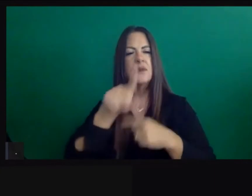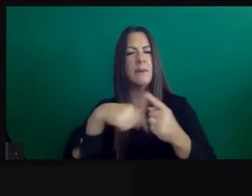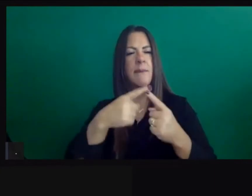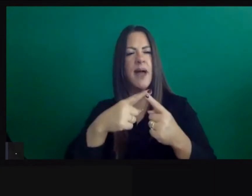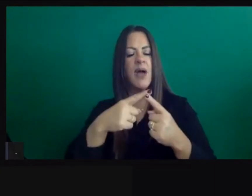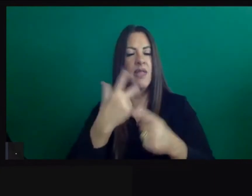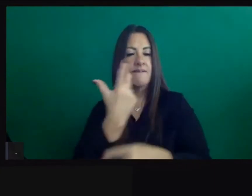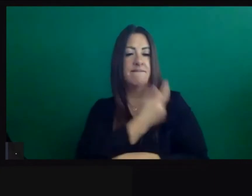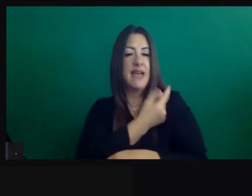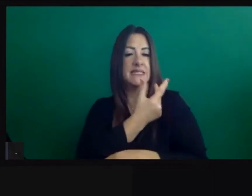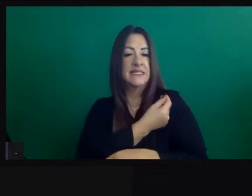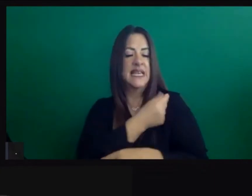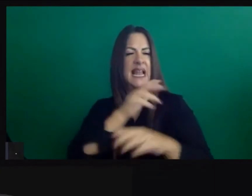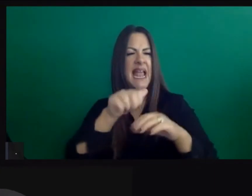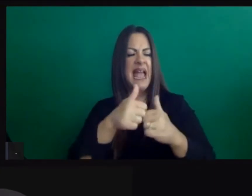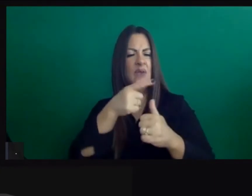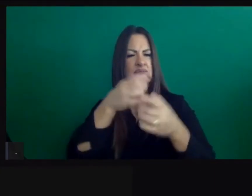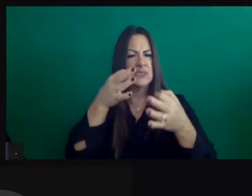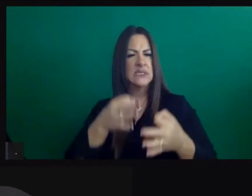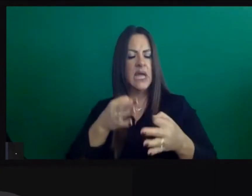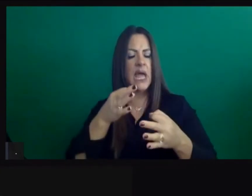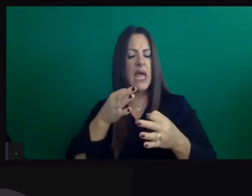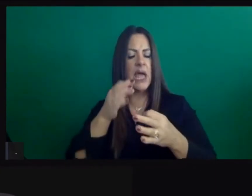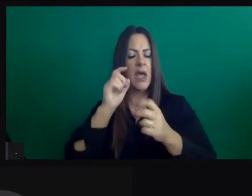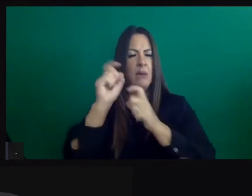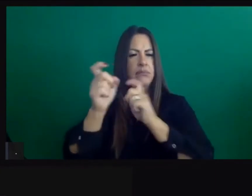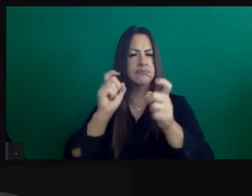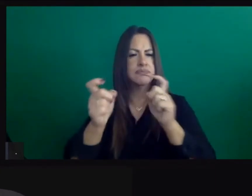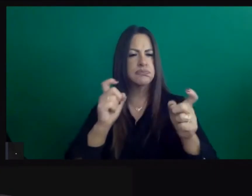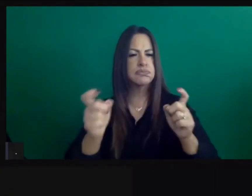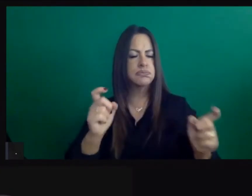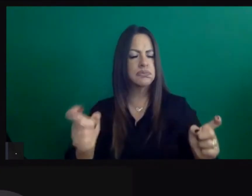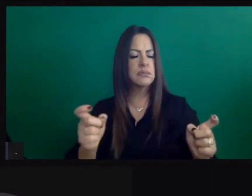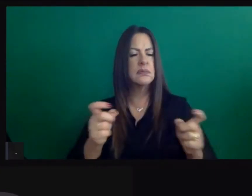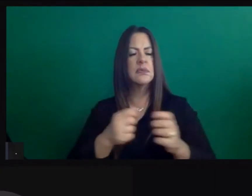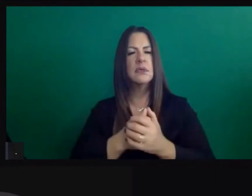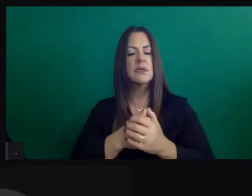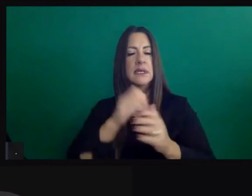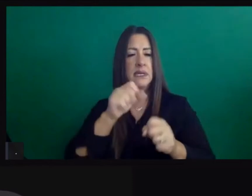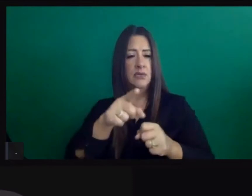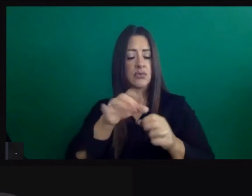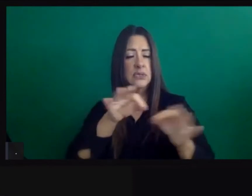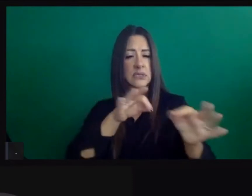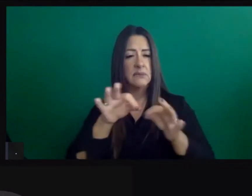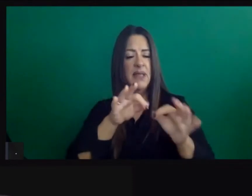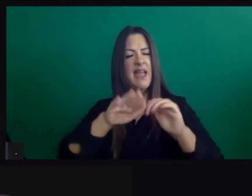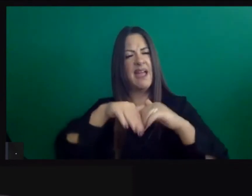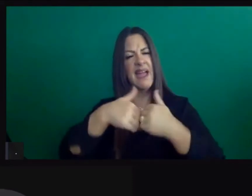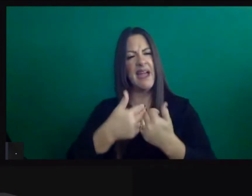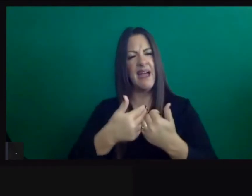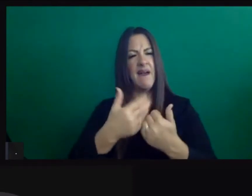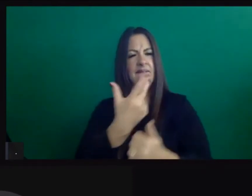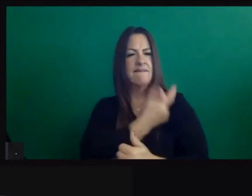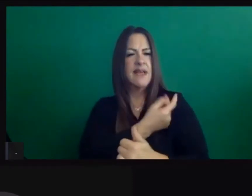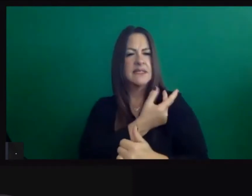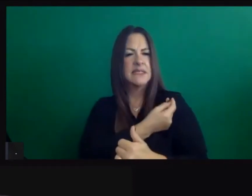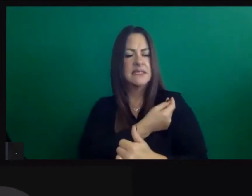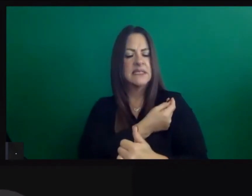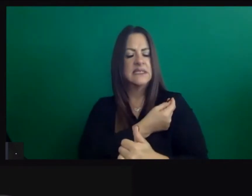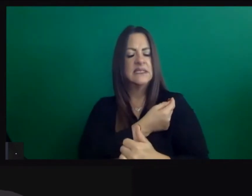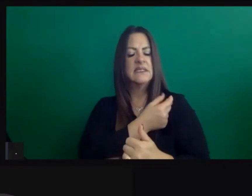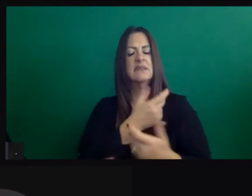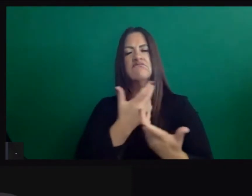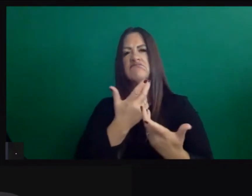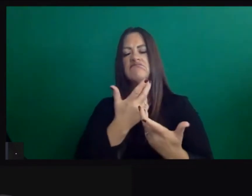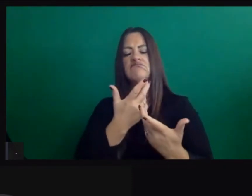questions. I'm wondering if you can talk a little bit about how vaccine doses are being